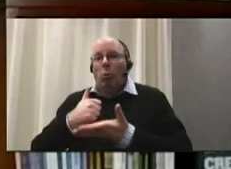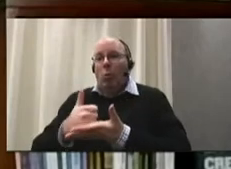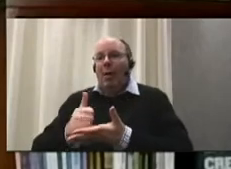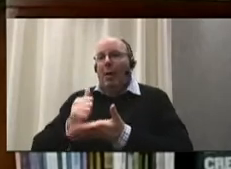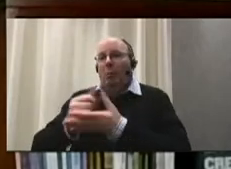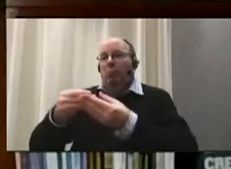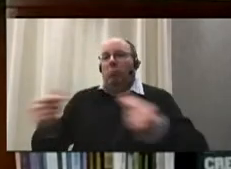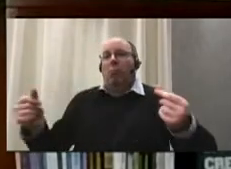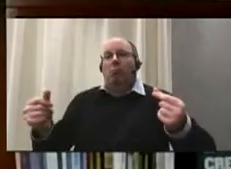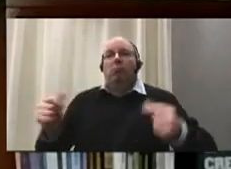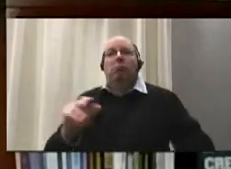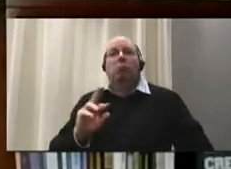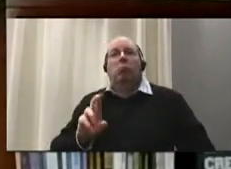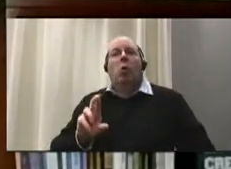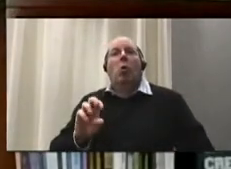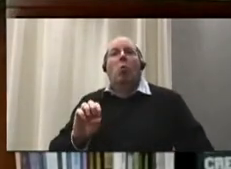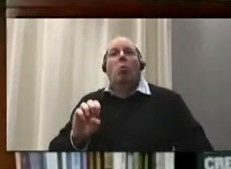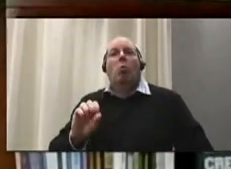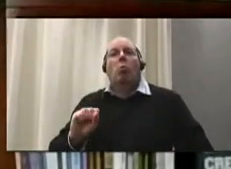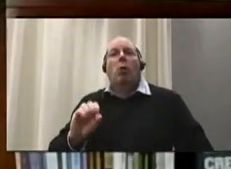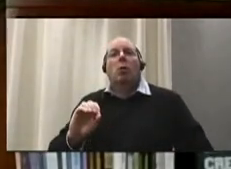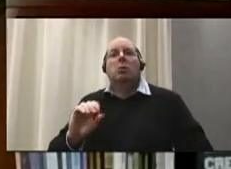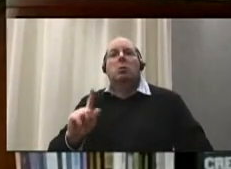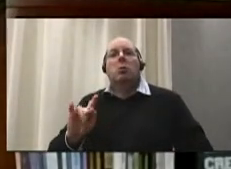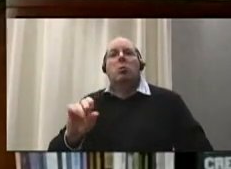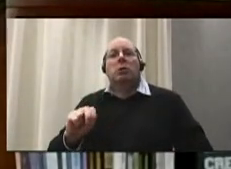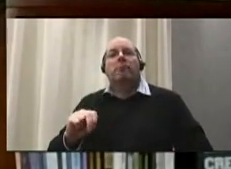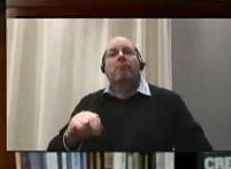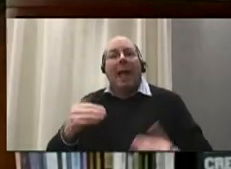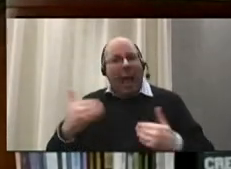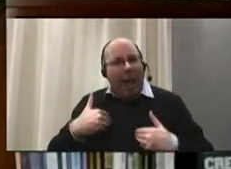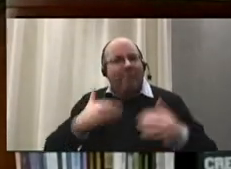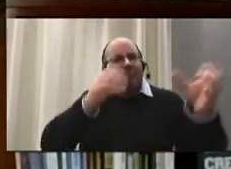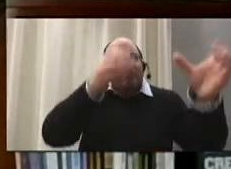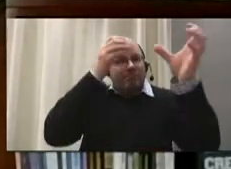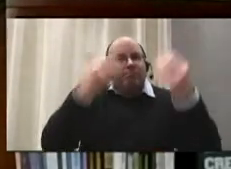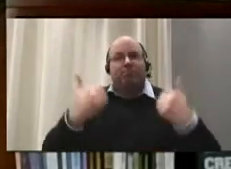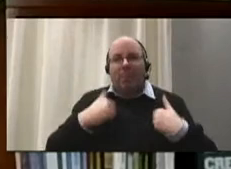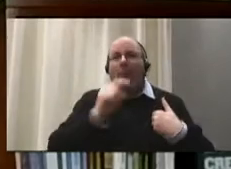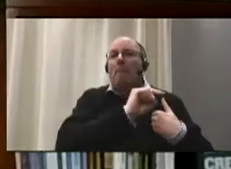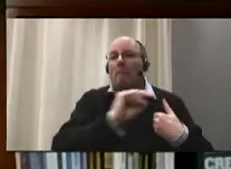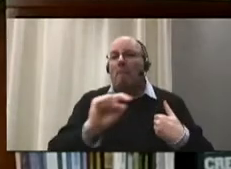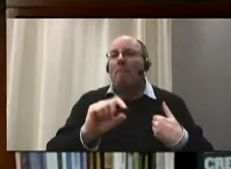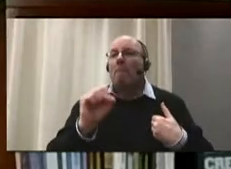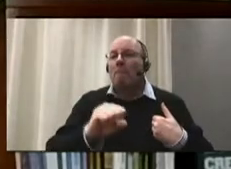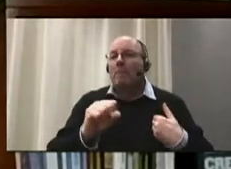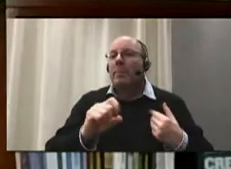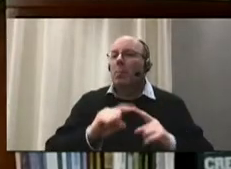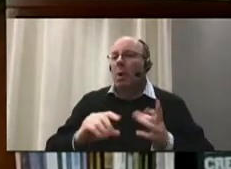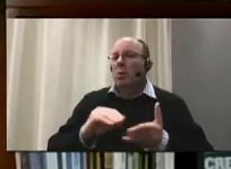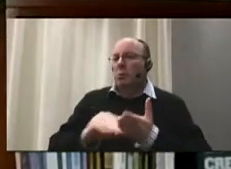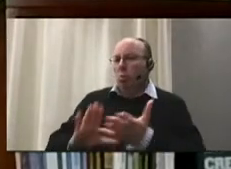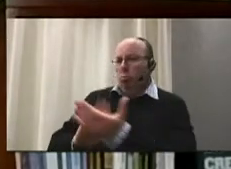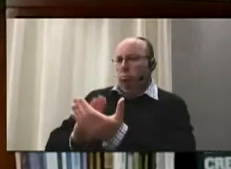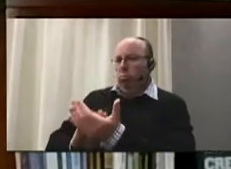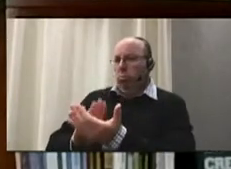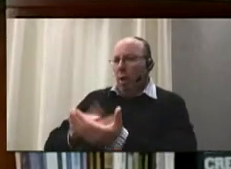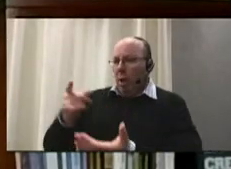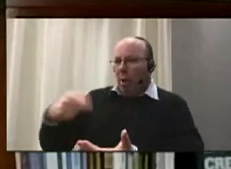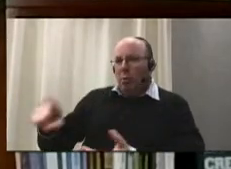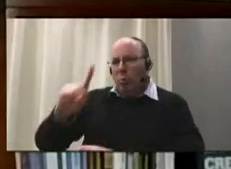have expertise we're bringing to that conversation, but I also credit our students, because you all are smart and gifted in so many